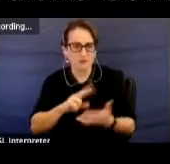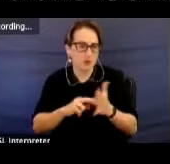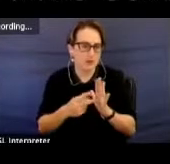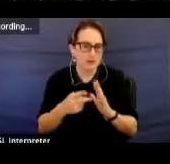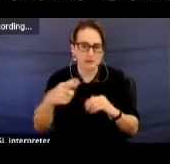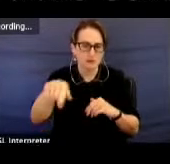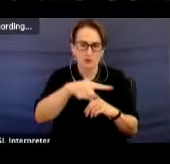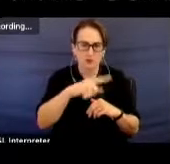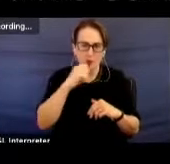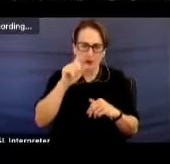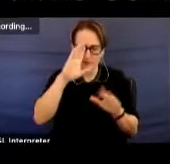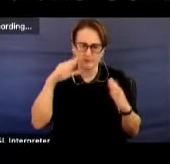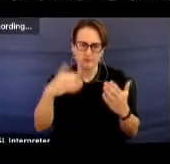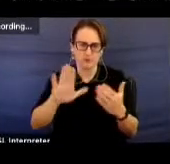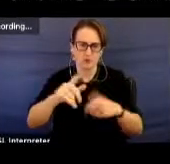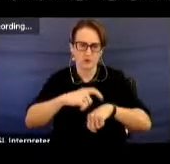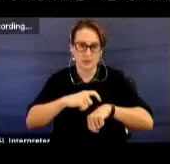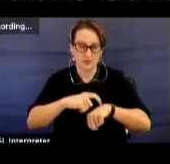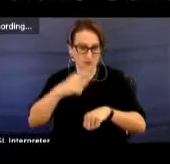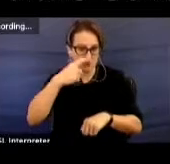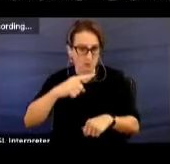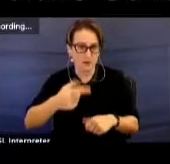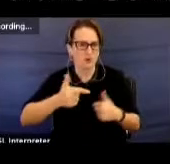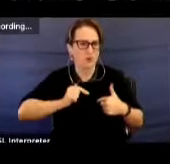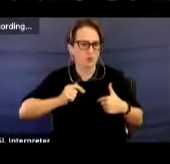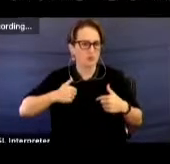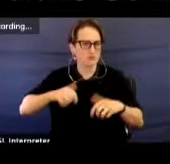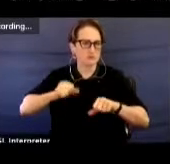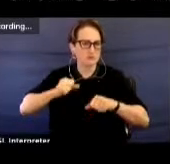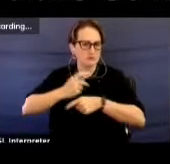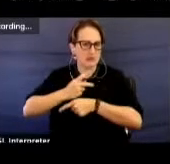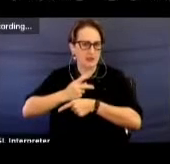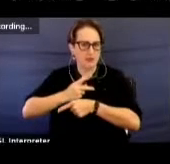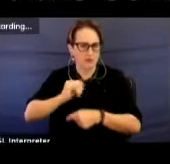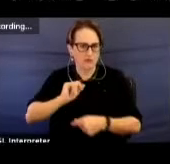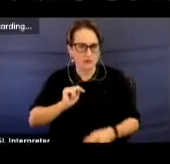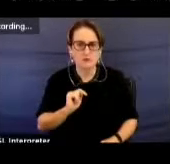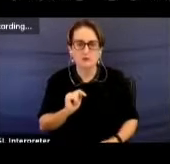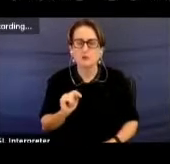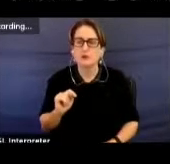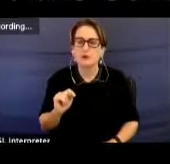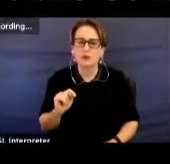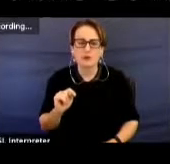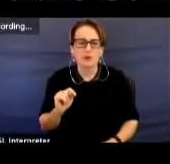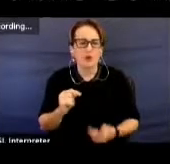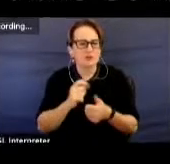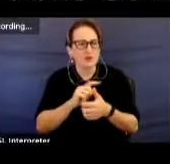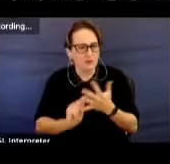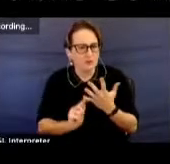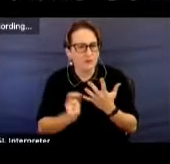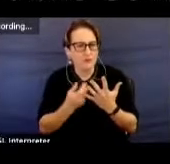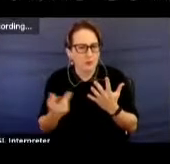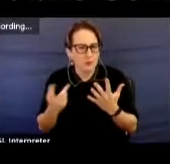to spend your time with, if you're fine with that. They also have to, there's some disclosures